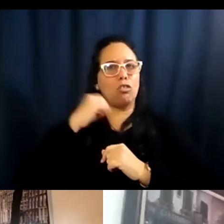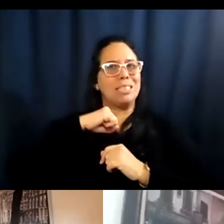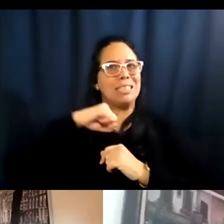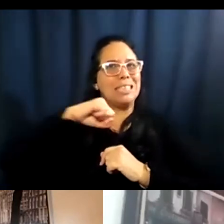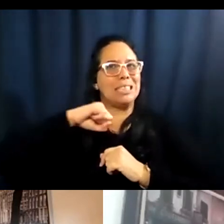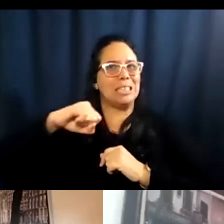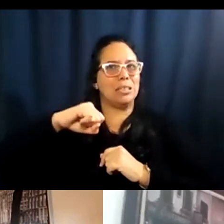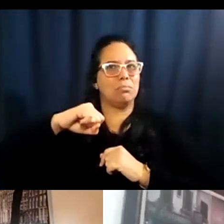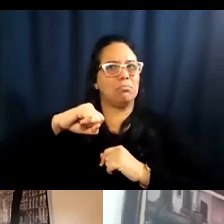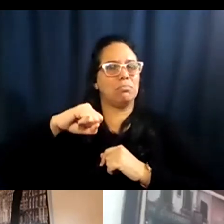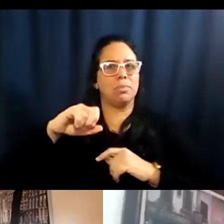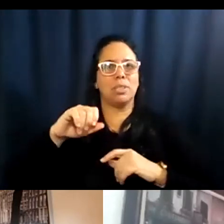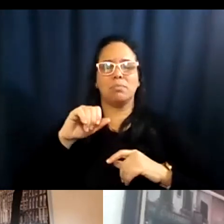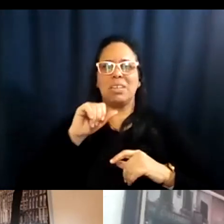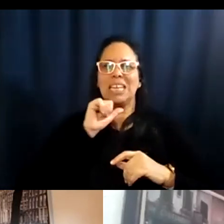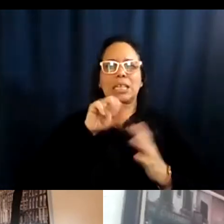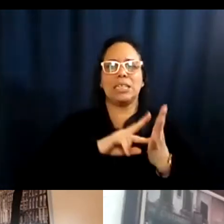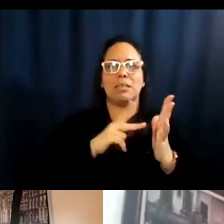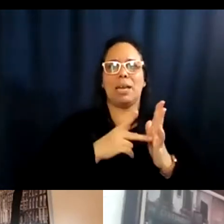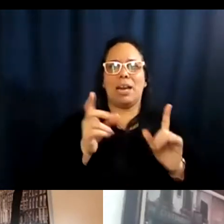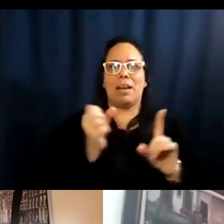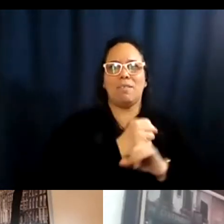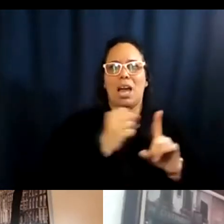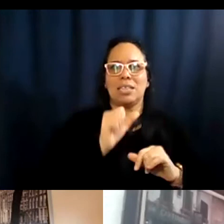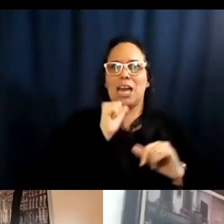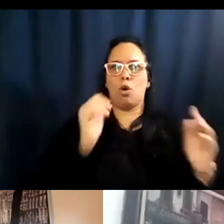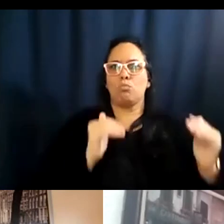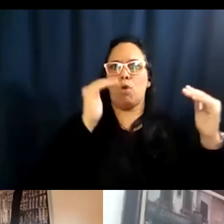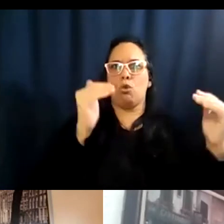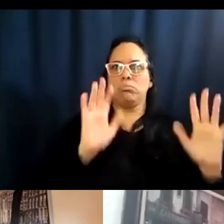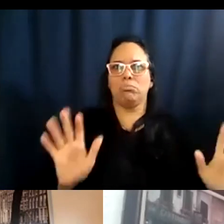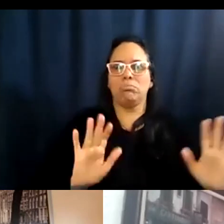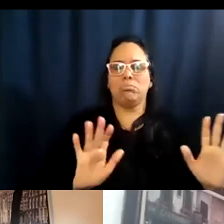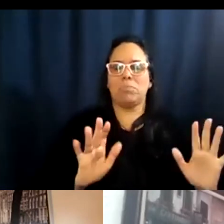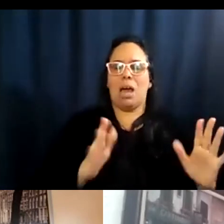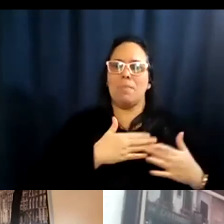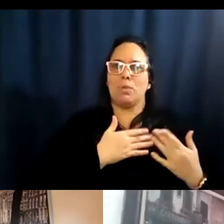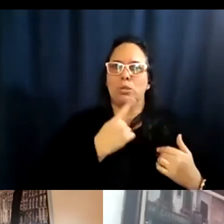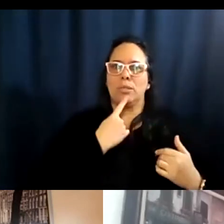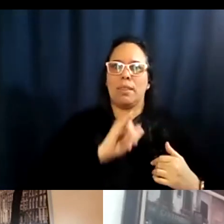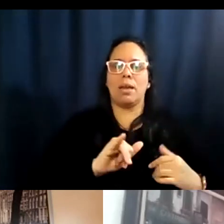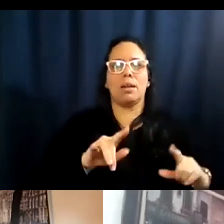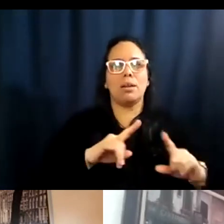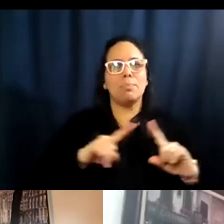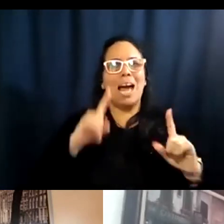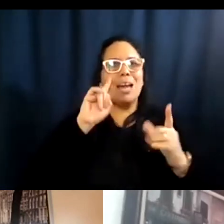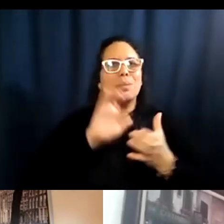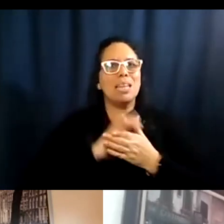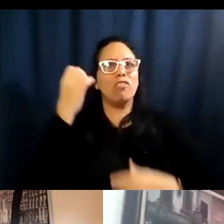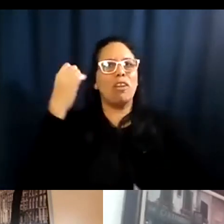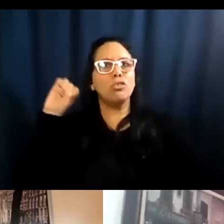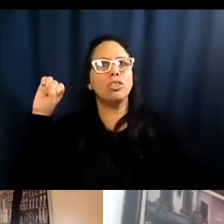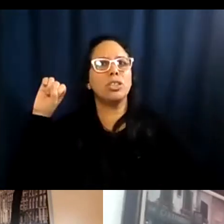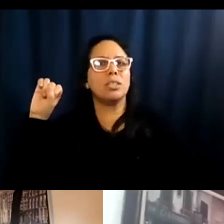result to the loss of life, which I don't promote, and I'm glad that was brought up. But I also believe in revolution and the fact that we have to literally